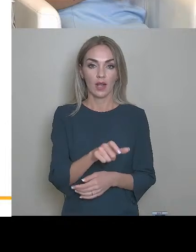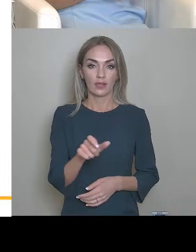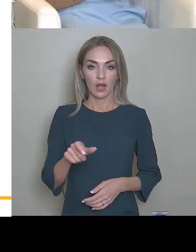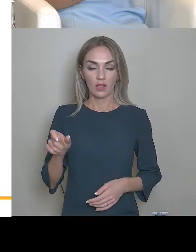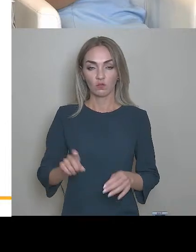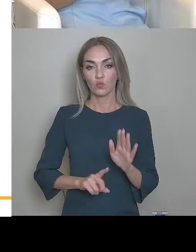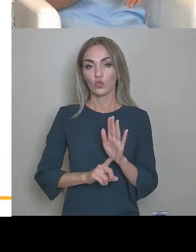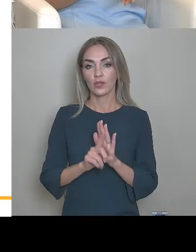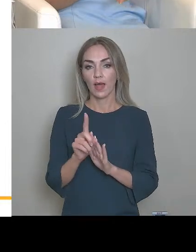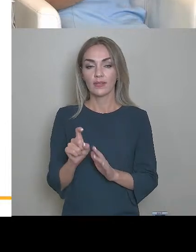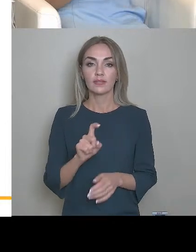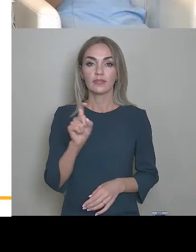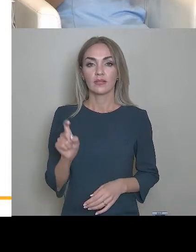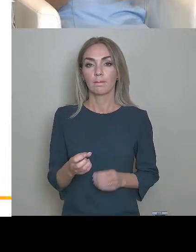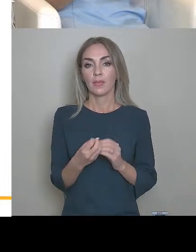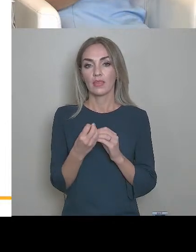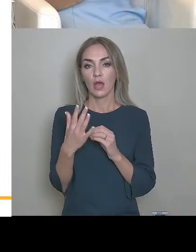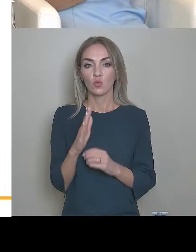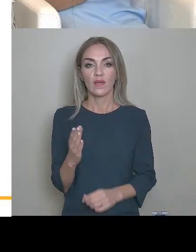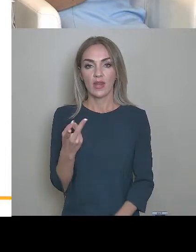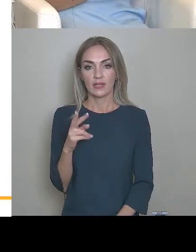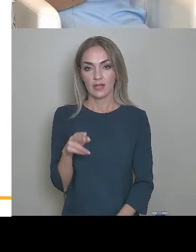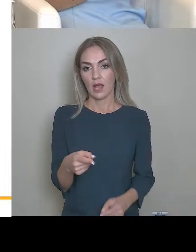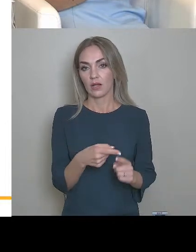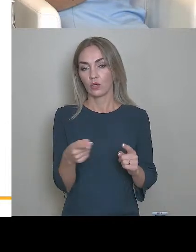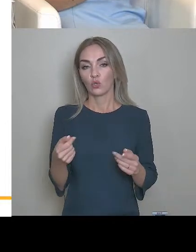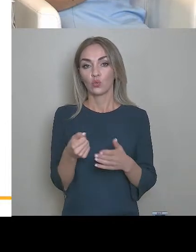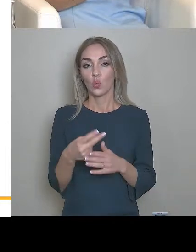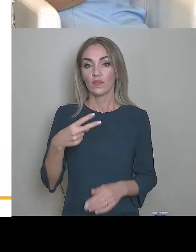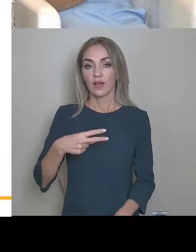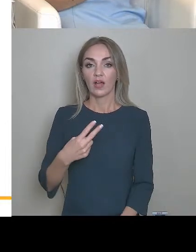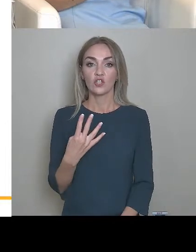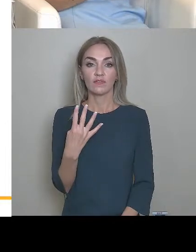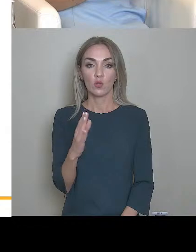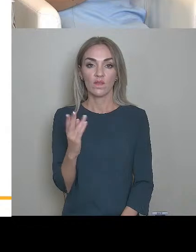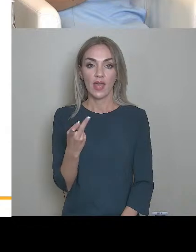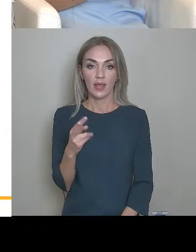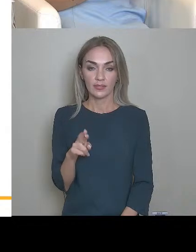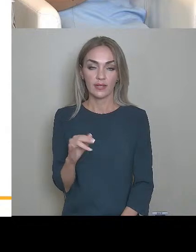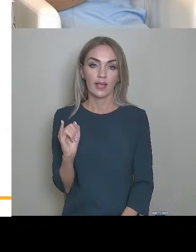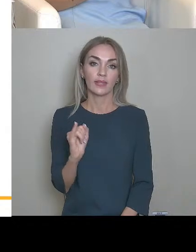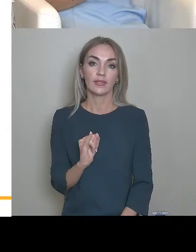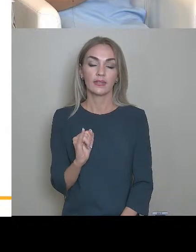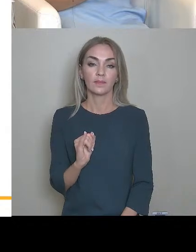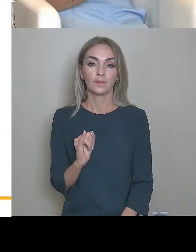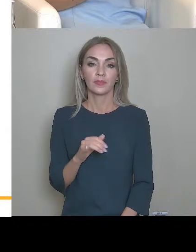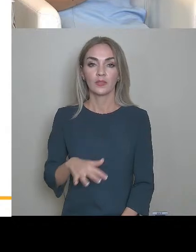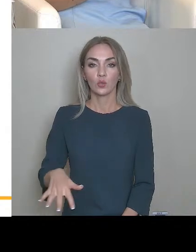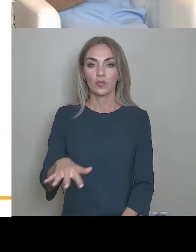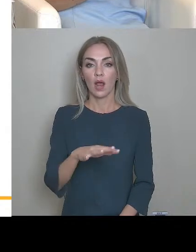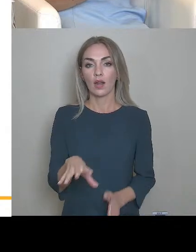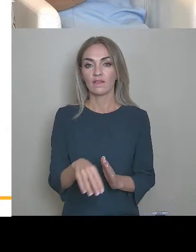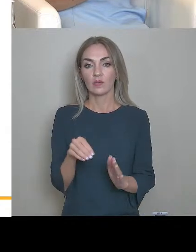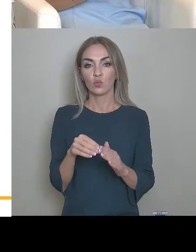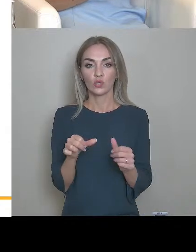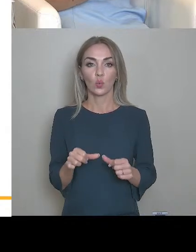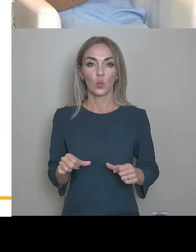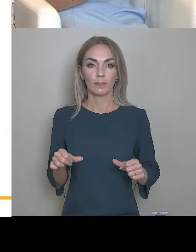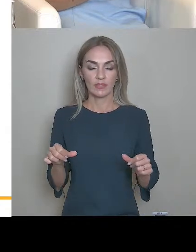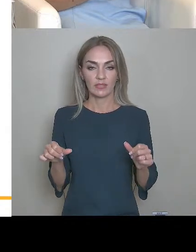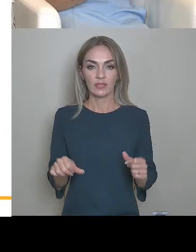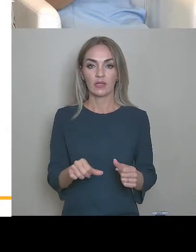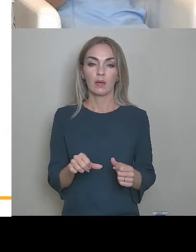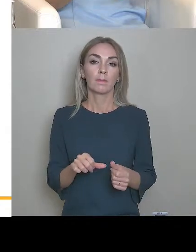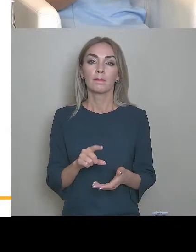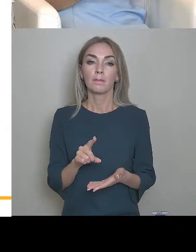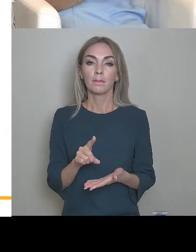Nomination of the candidates starts September 15 and lasts until September 24, and